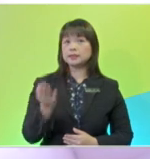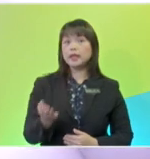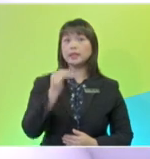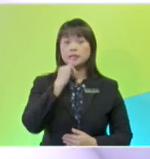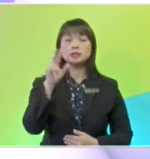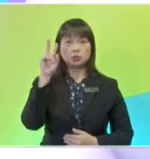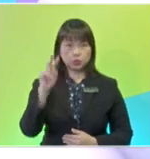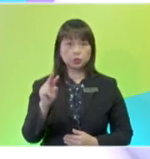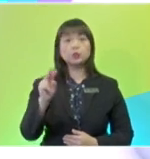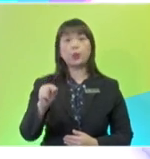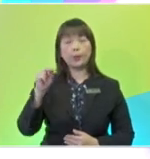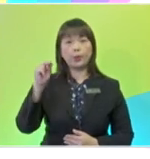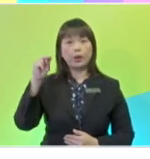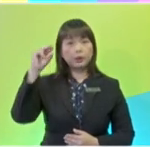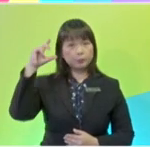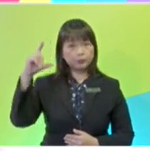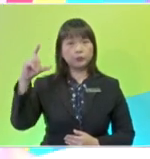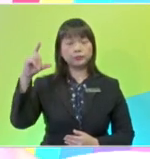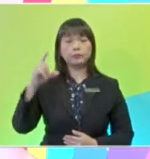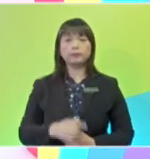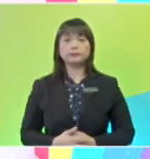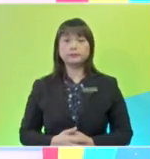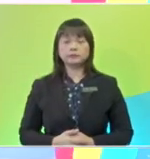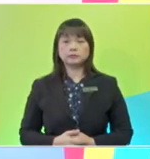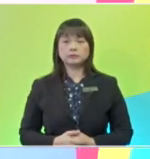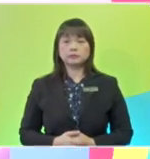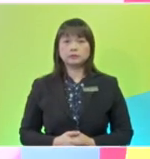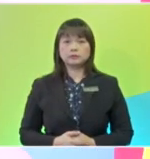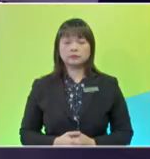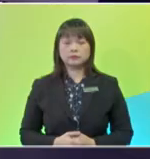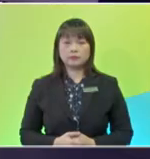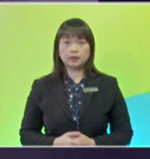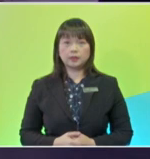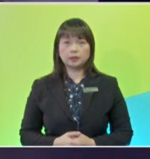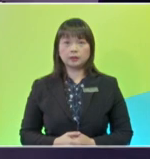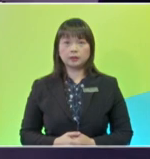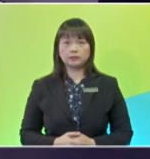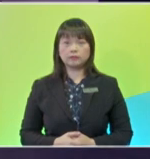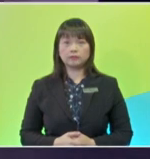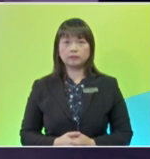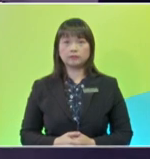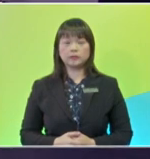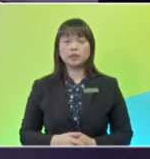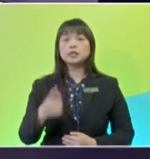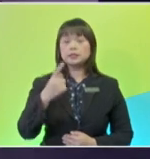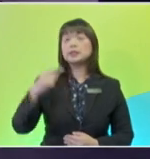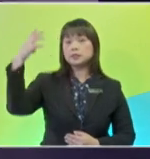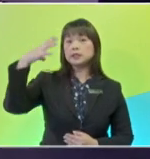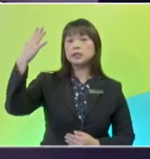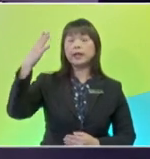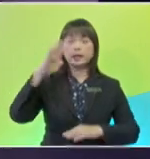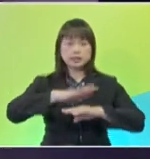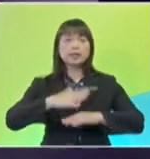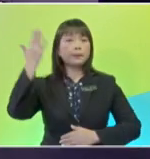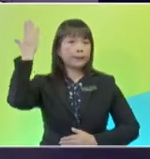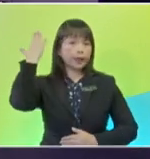actually, that means it might be new moon. Yes. Yes, correct. The sun is actually at the back of the moon, so there's